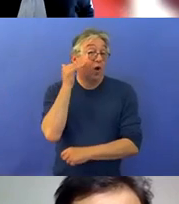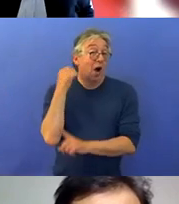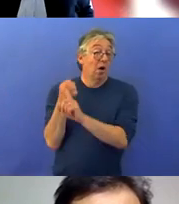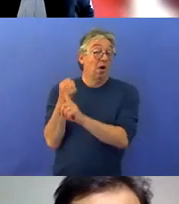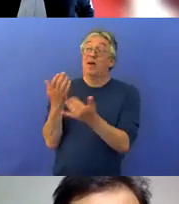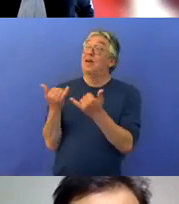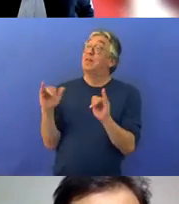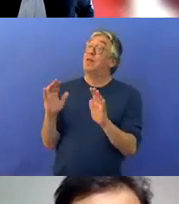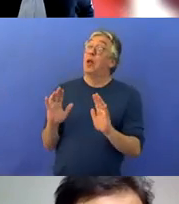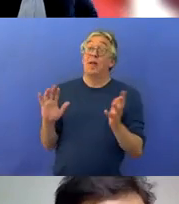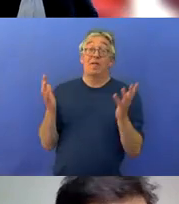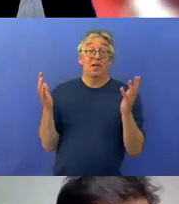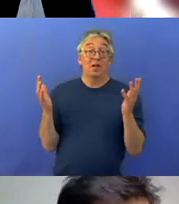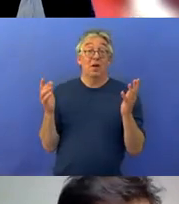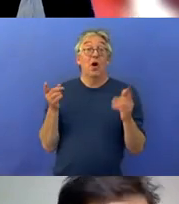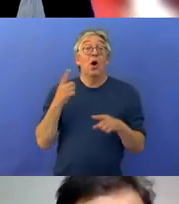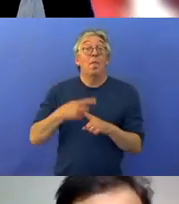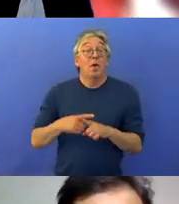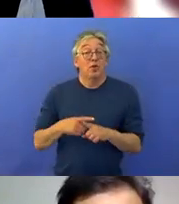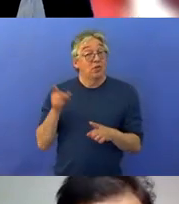draft of denationalization law.